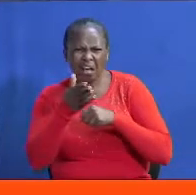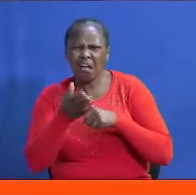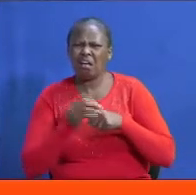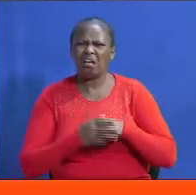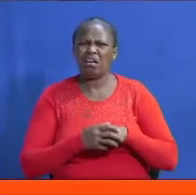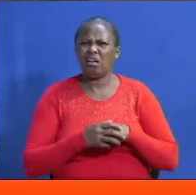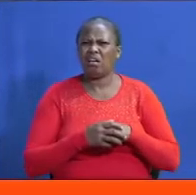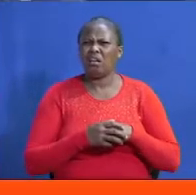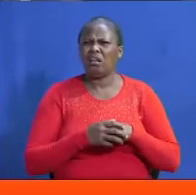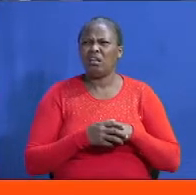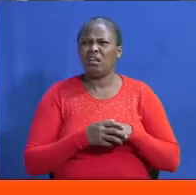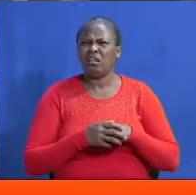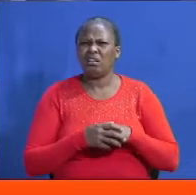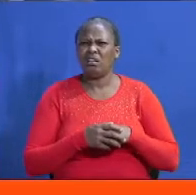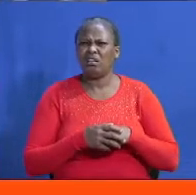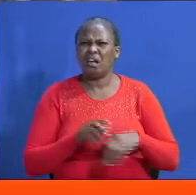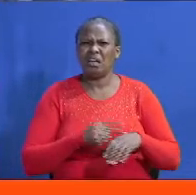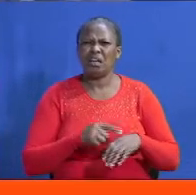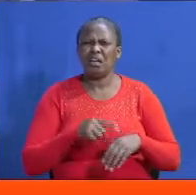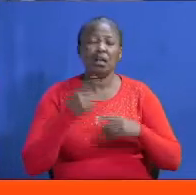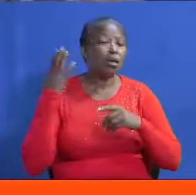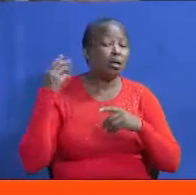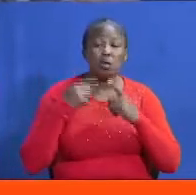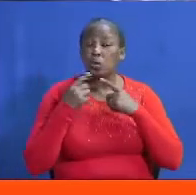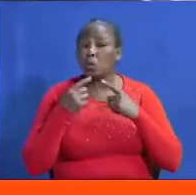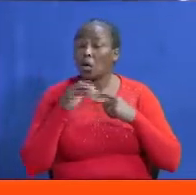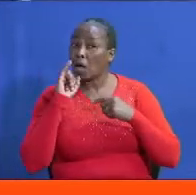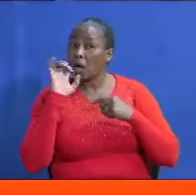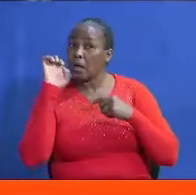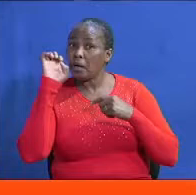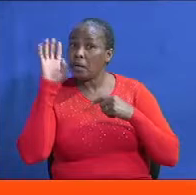principles. Right. Okay, as I was telling you, the IBC,